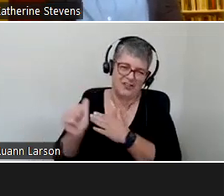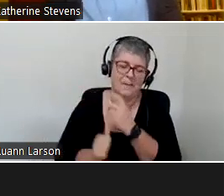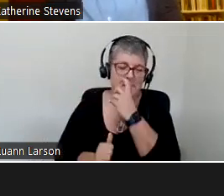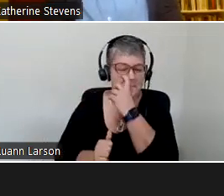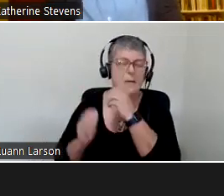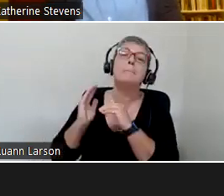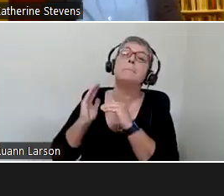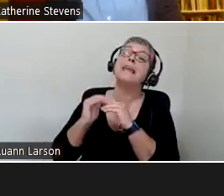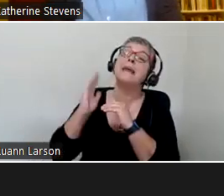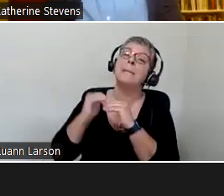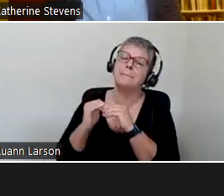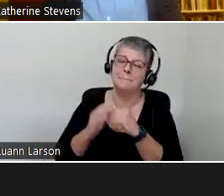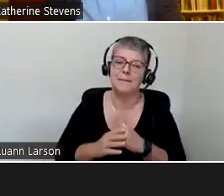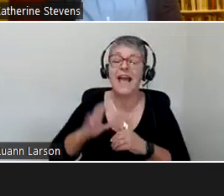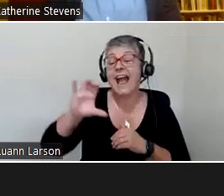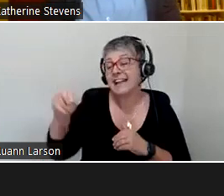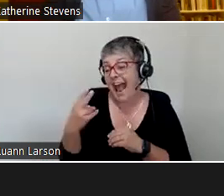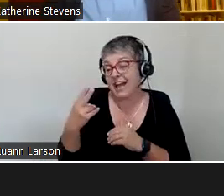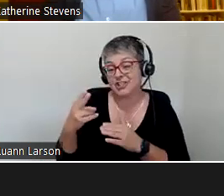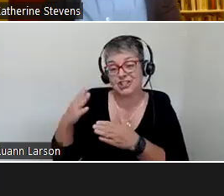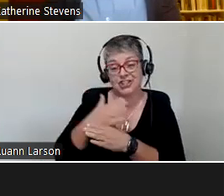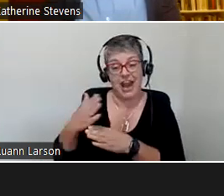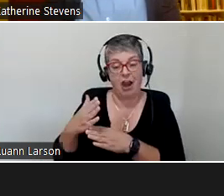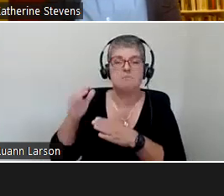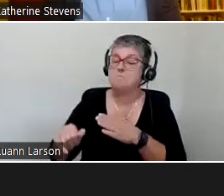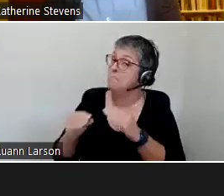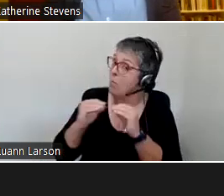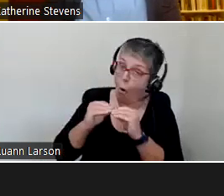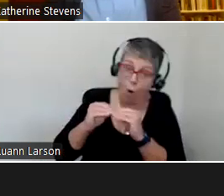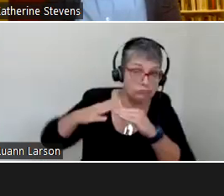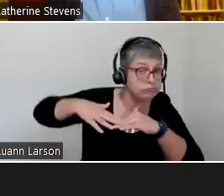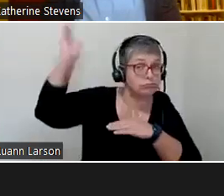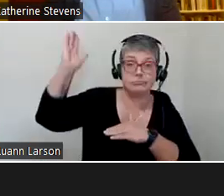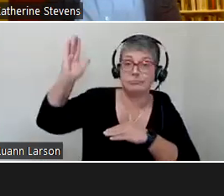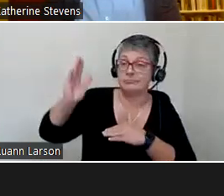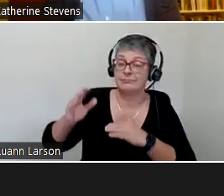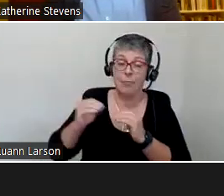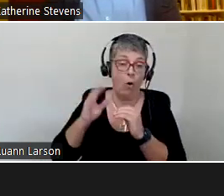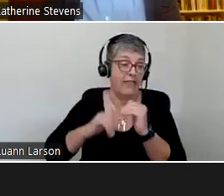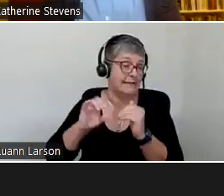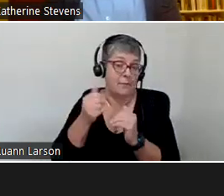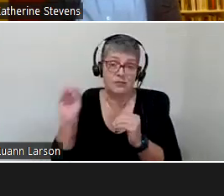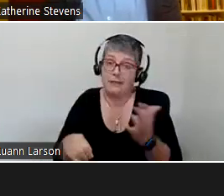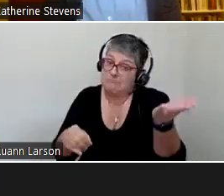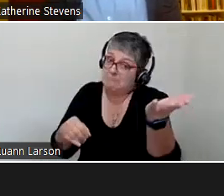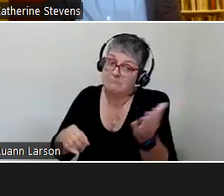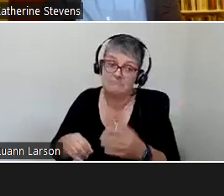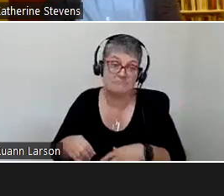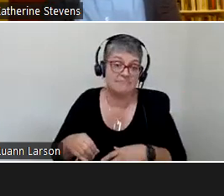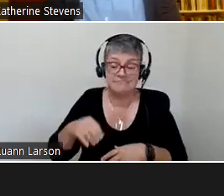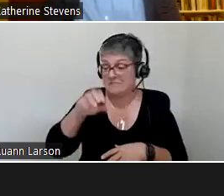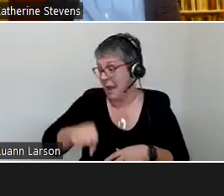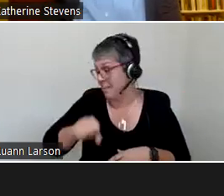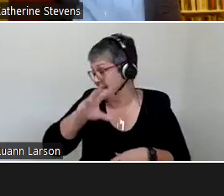minimum. Your cash share can be more than that. If that is, can be more than 10%, it can be 50%, it can be